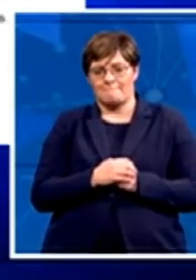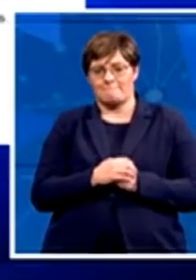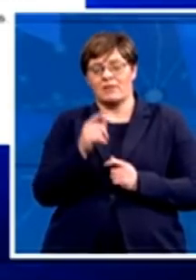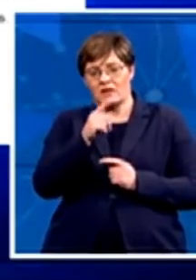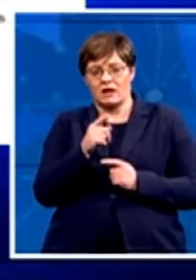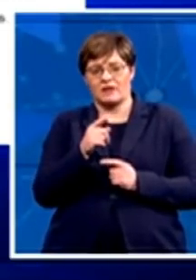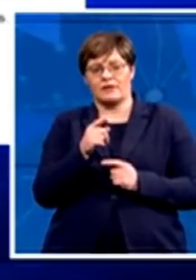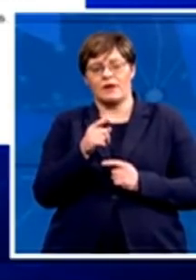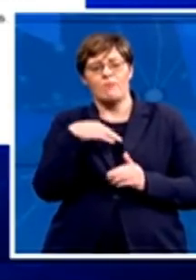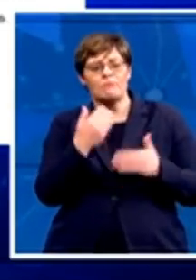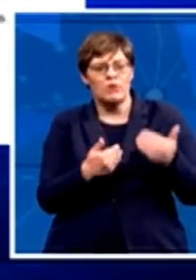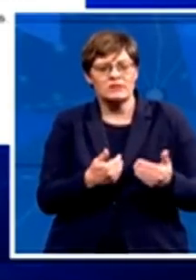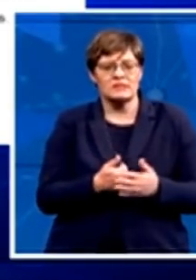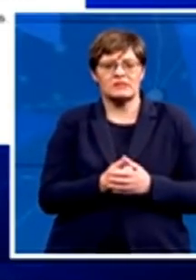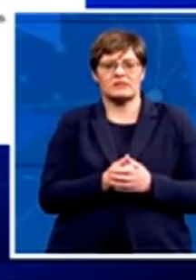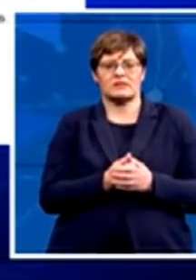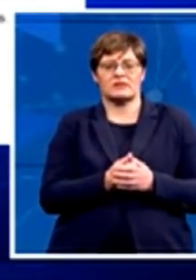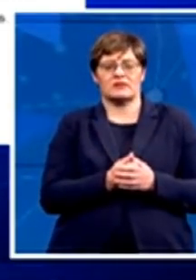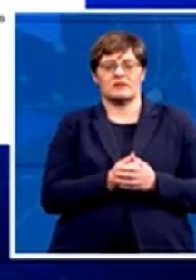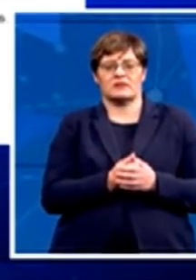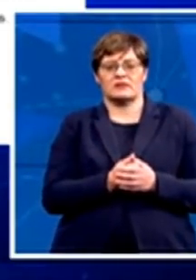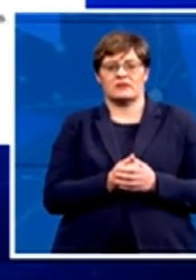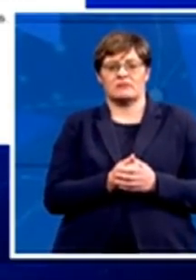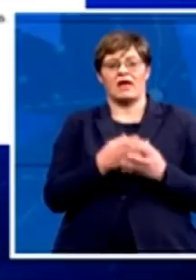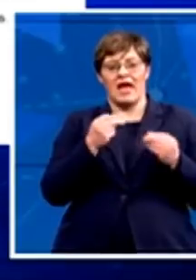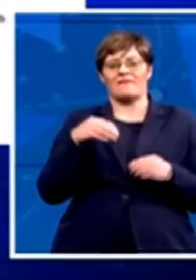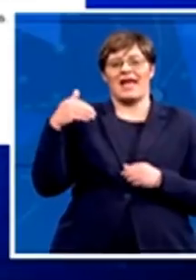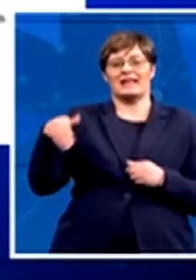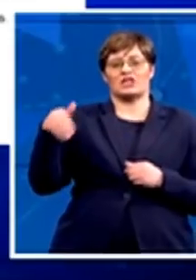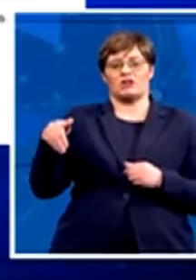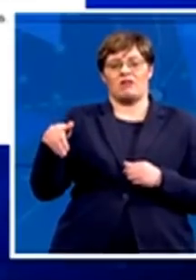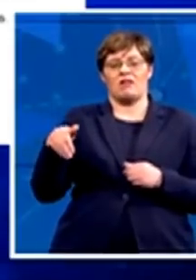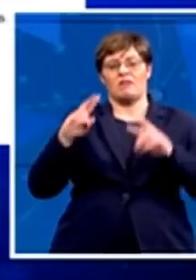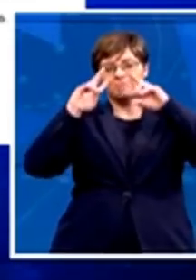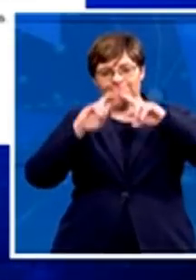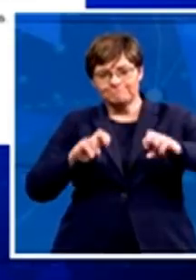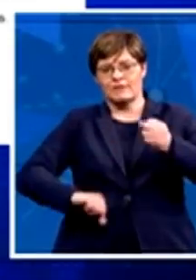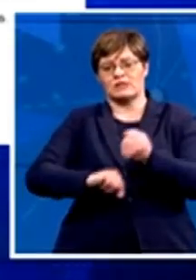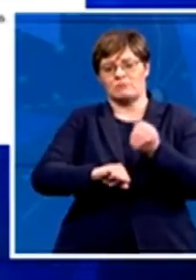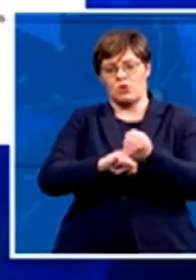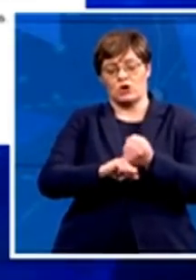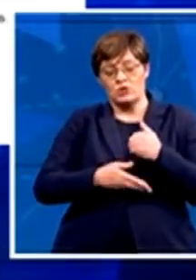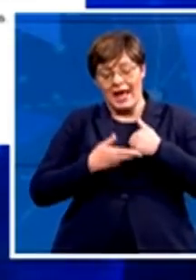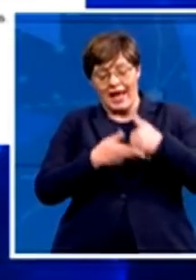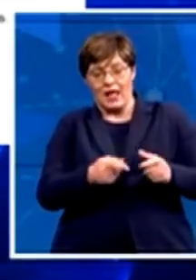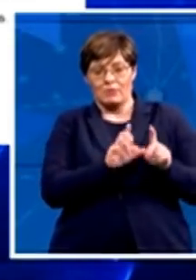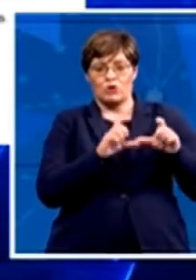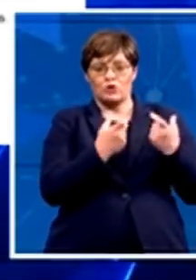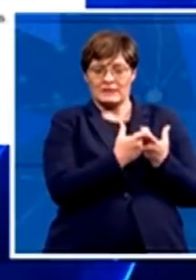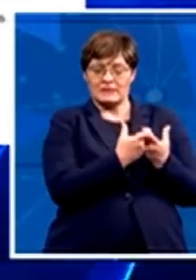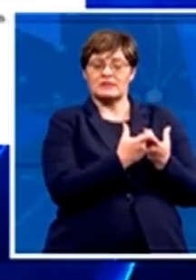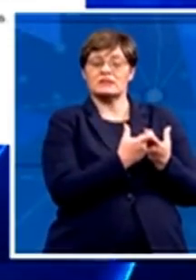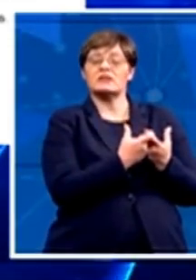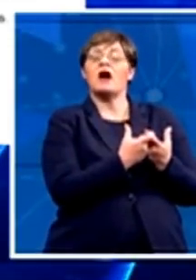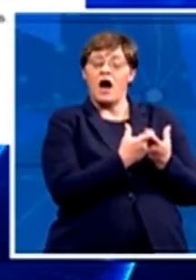this external forensic support to assist the committee to unpack the evidence. And in this scenario, the role played by